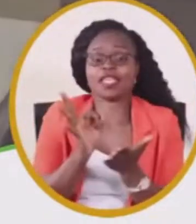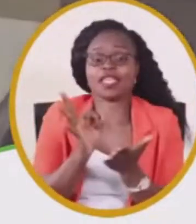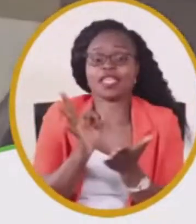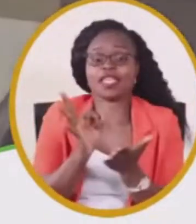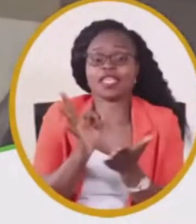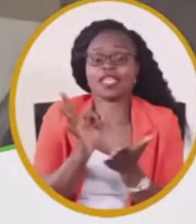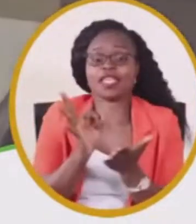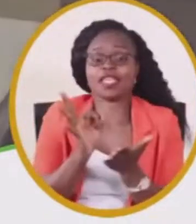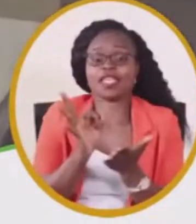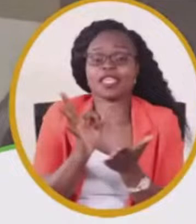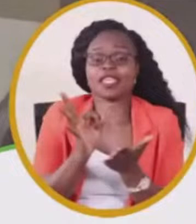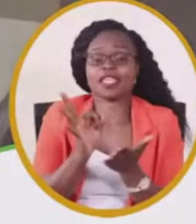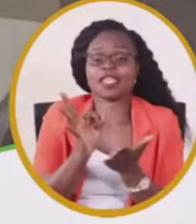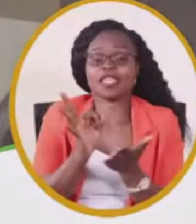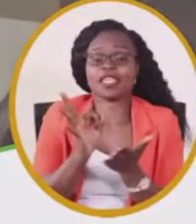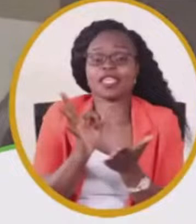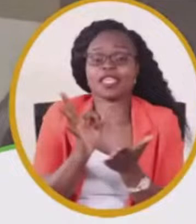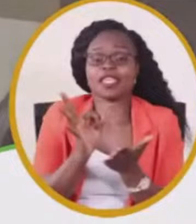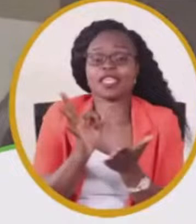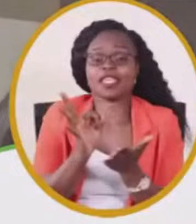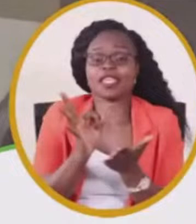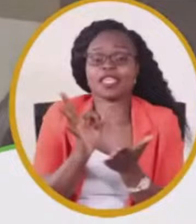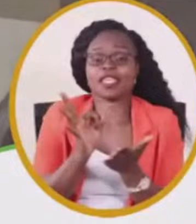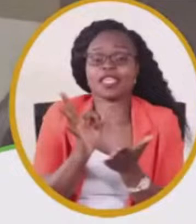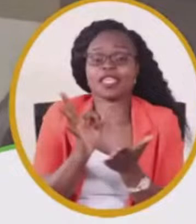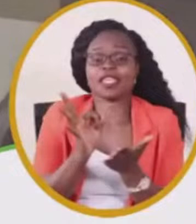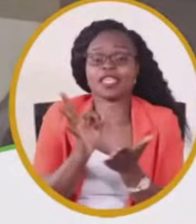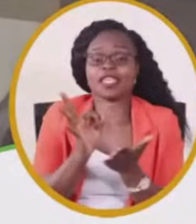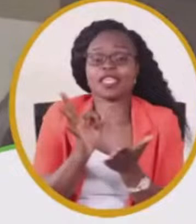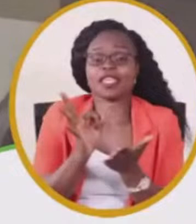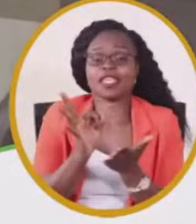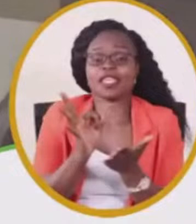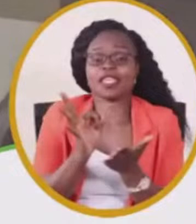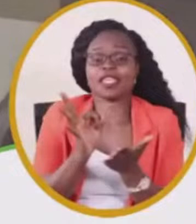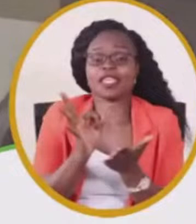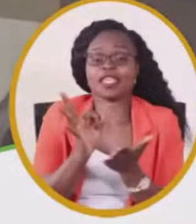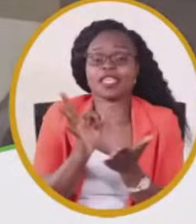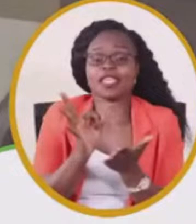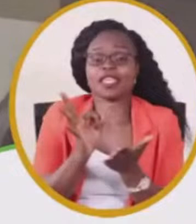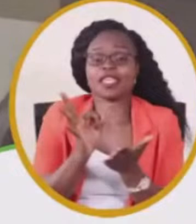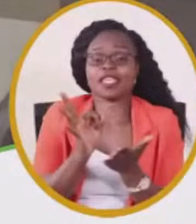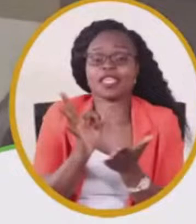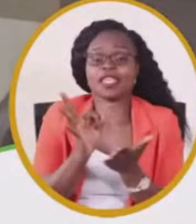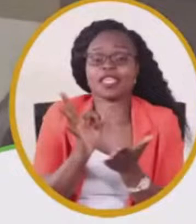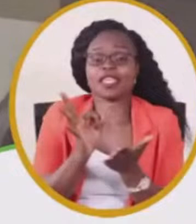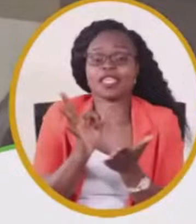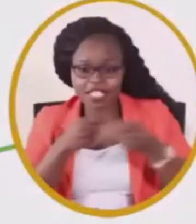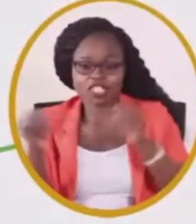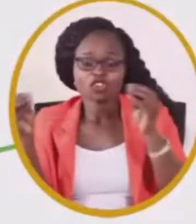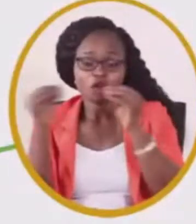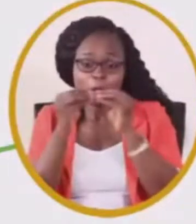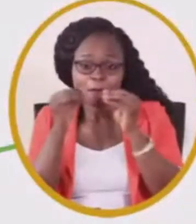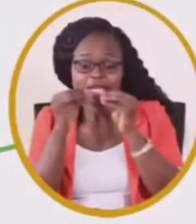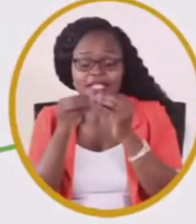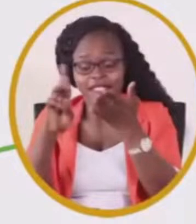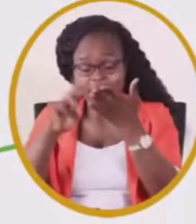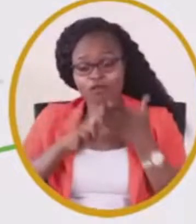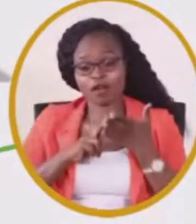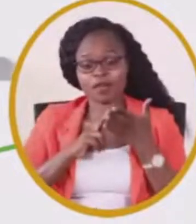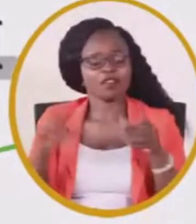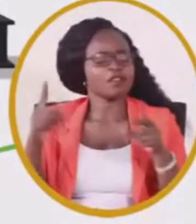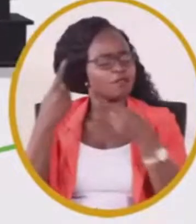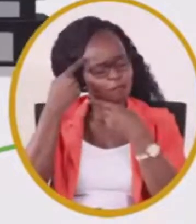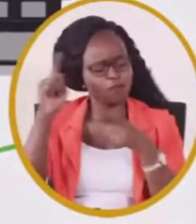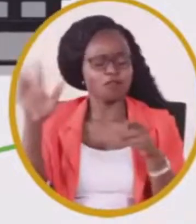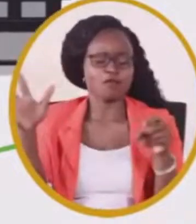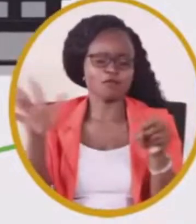With respect to mergers and acquisitions, businesses whose proposed transactions meet the threshold for full analysis are